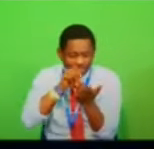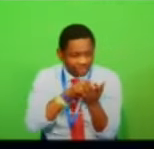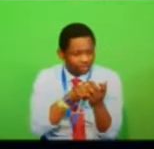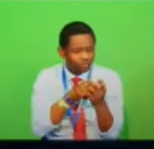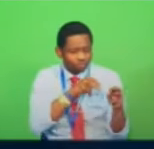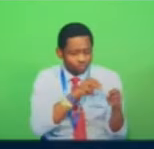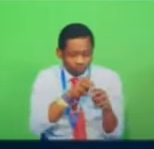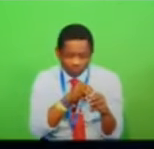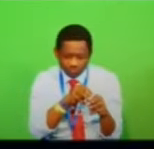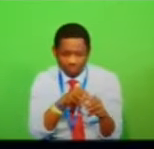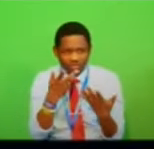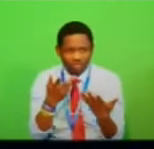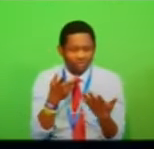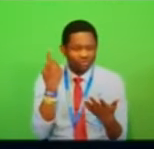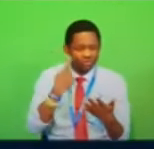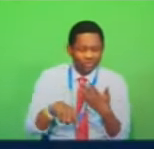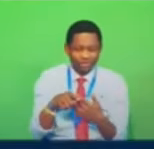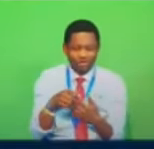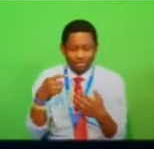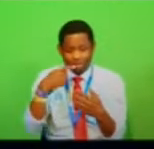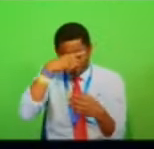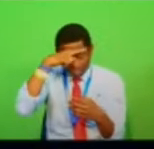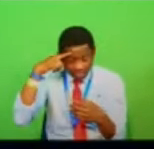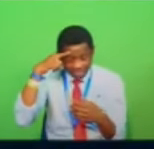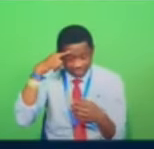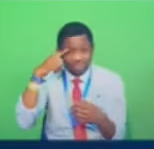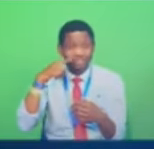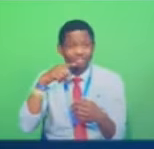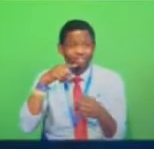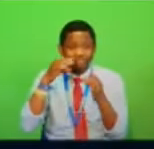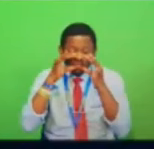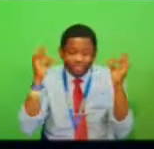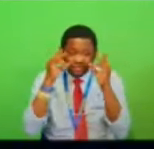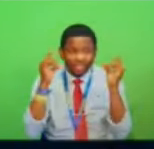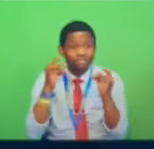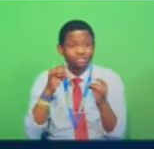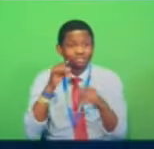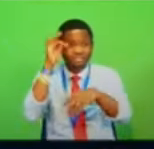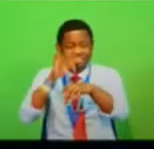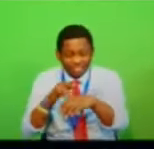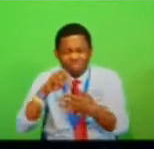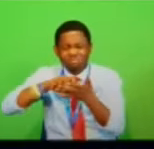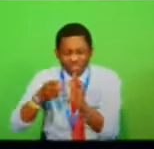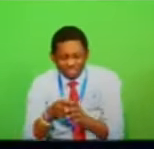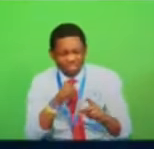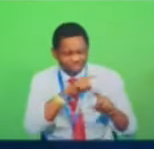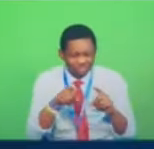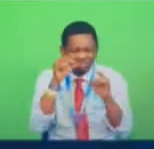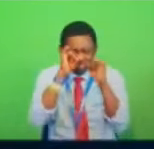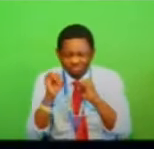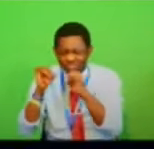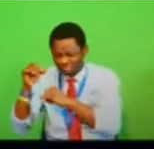black cat crosses your path, Alon Tedin crosses your path, What does it mean? These were the things that they